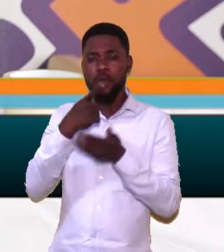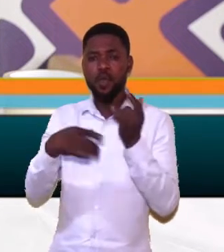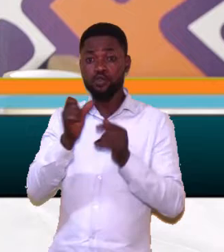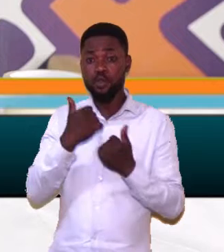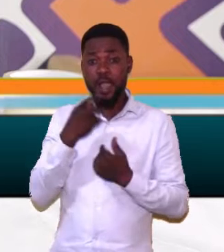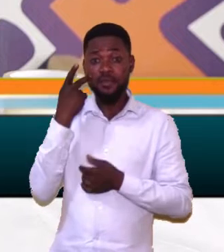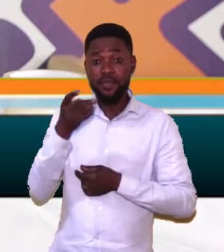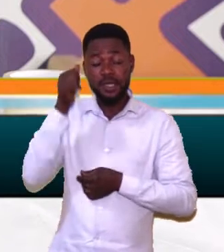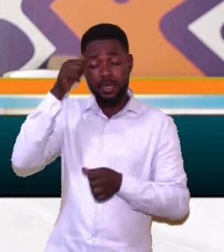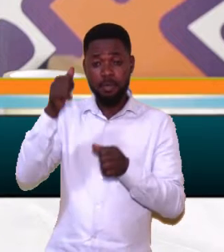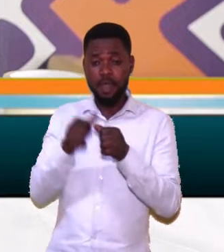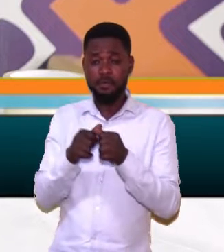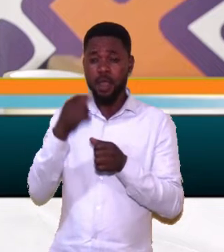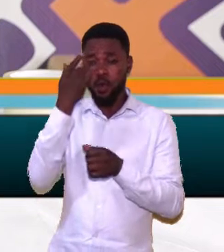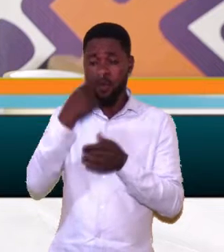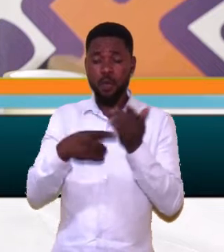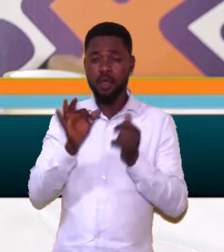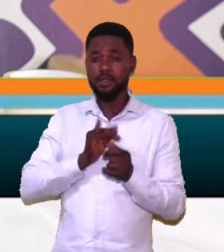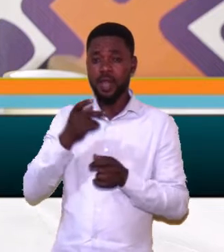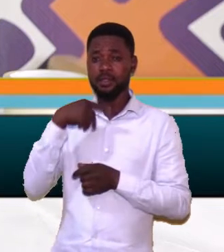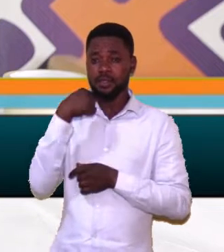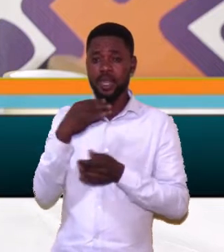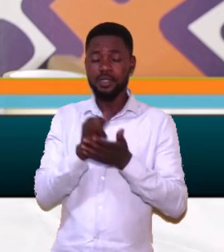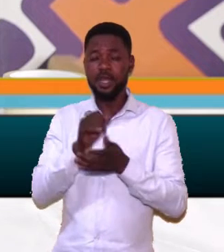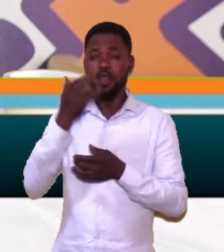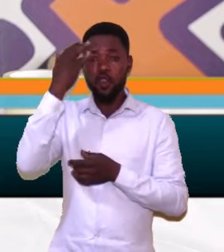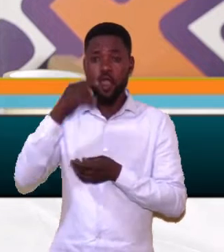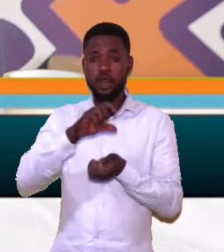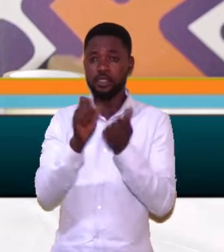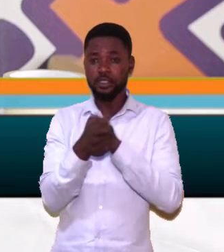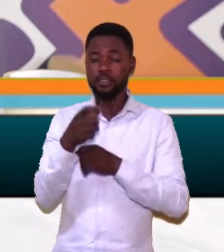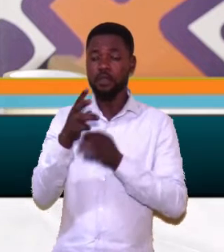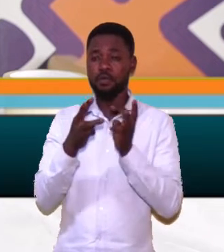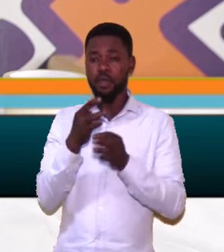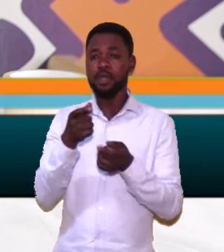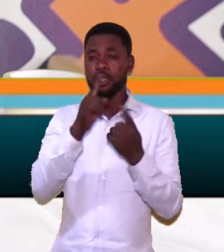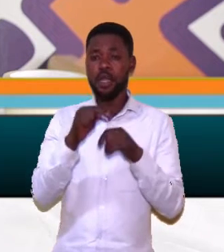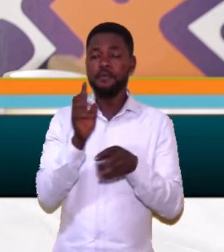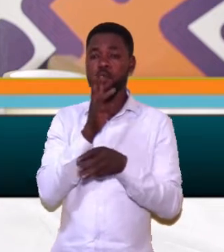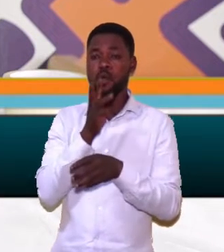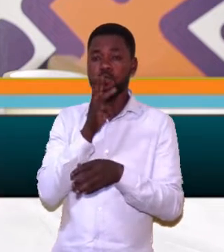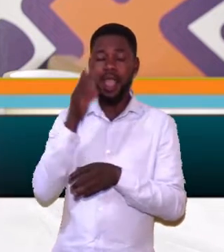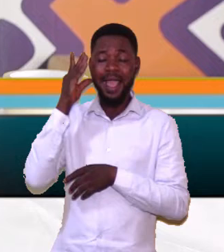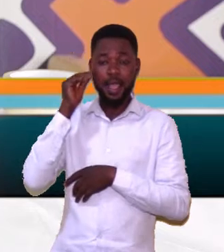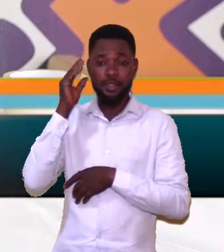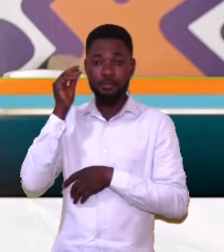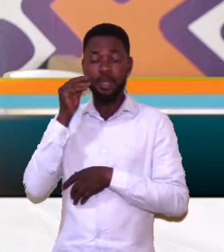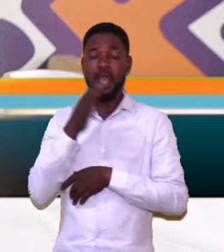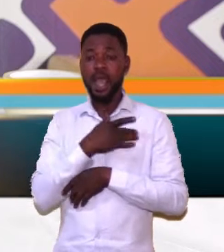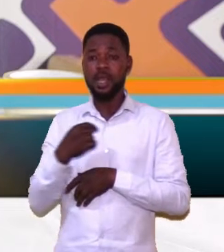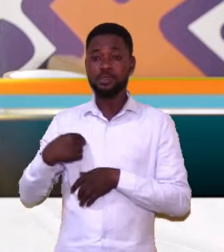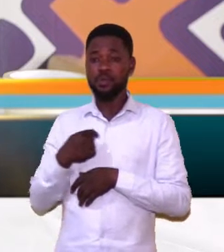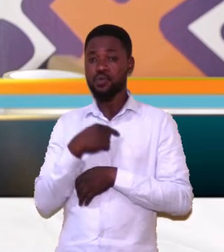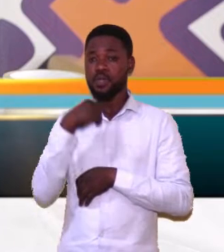tell me what you can see? Remember, the name of our experiment is color changing walking water